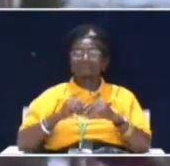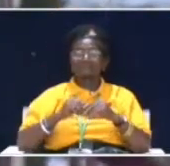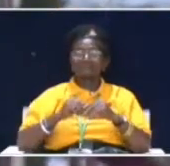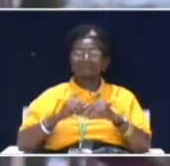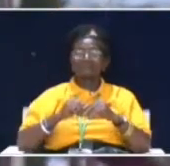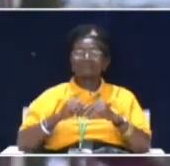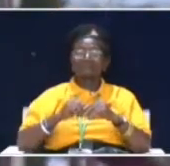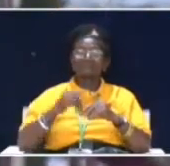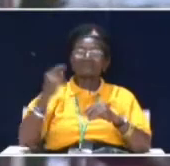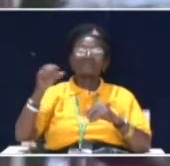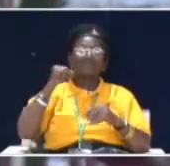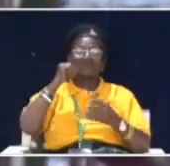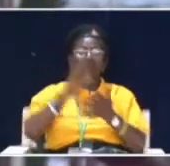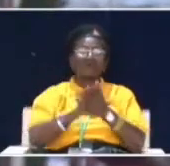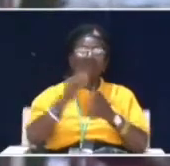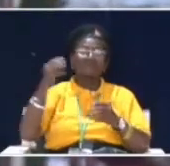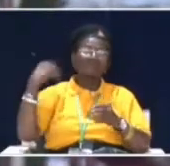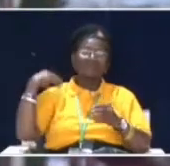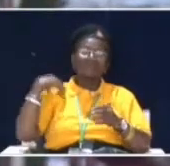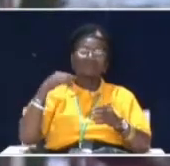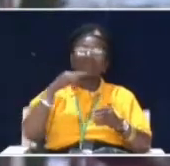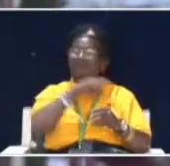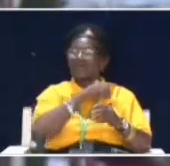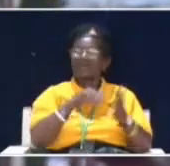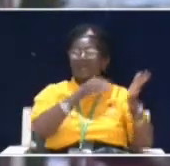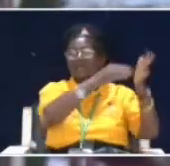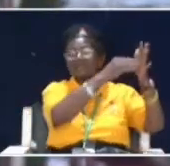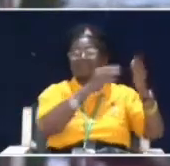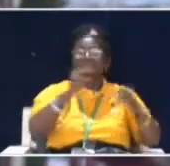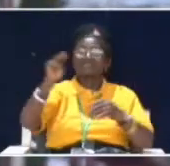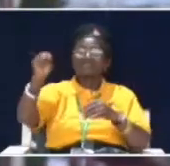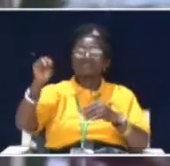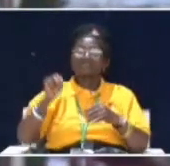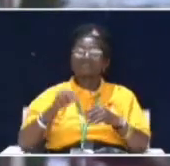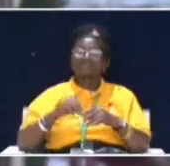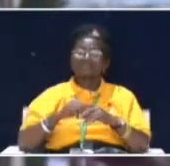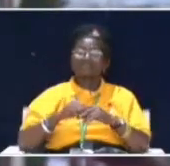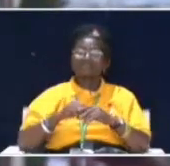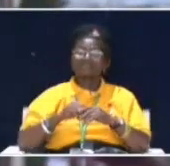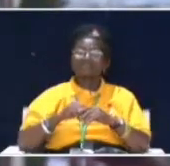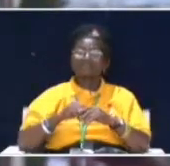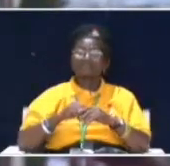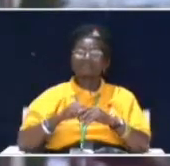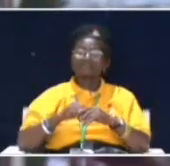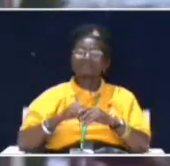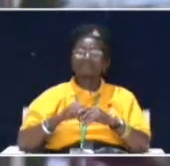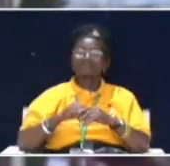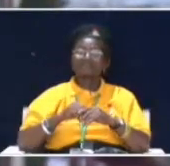And the wife of the master lied against him. Ṣùgbọ́n ìyàwó ọ̀gá rẹ̀ parọ́ mọ́.